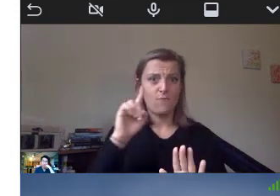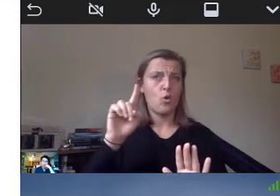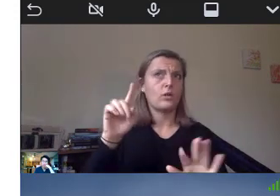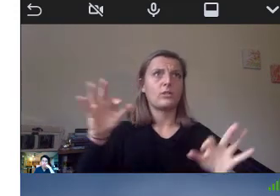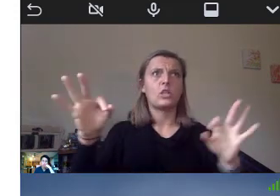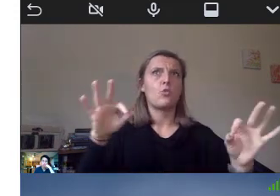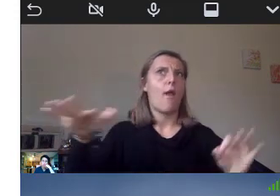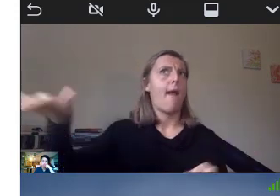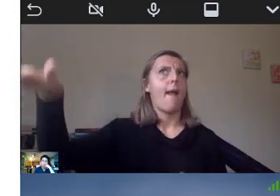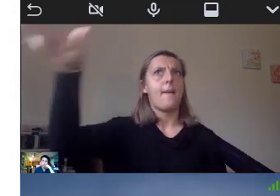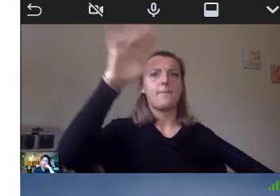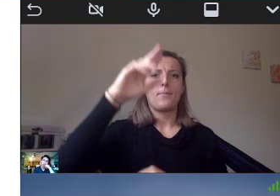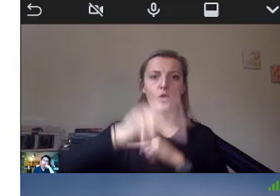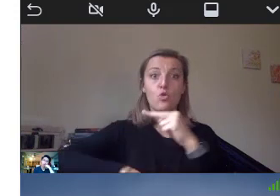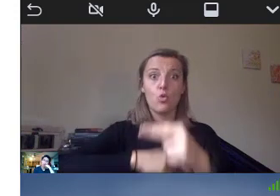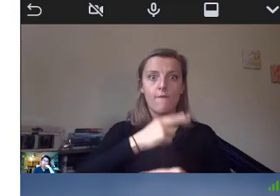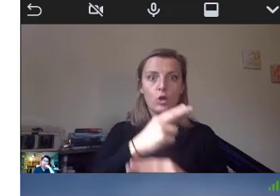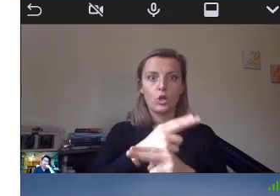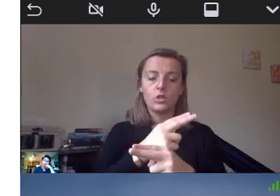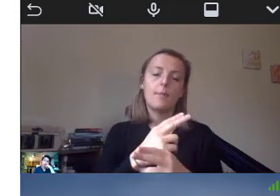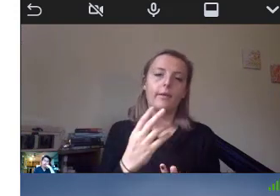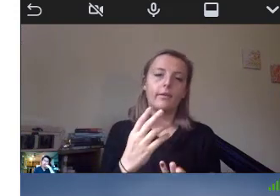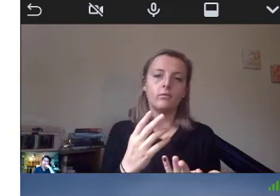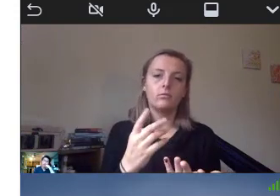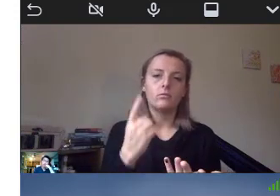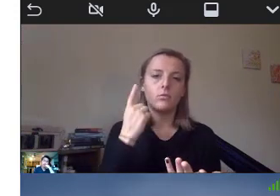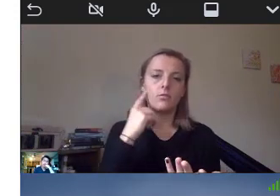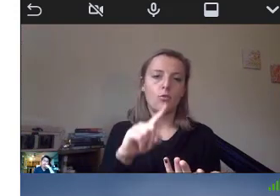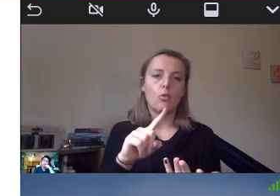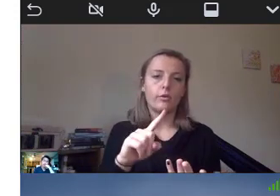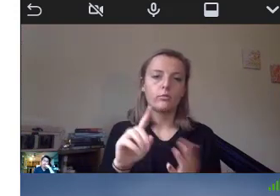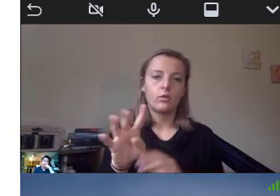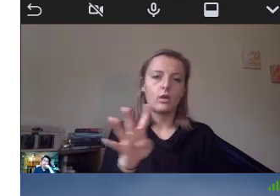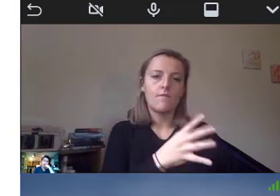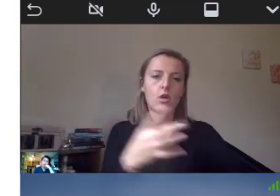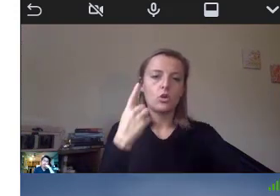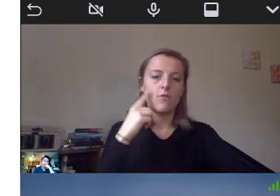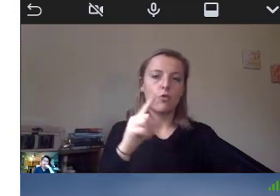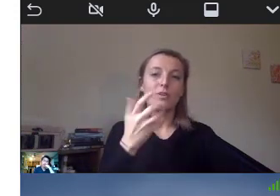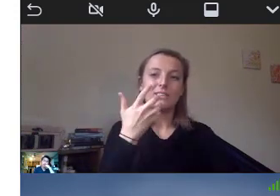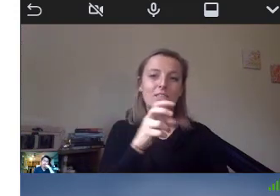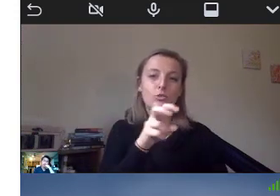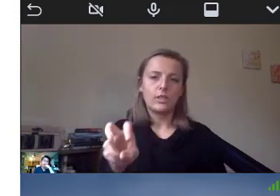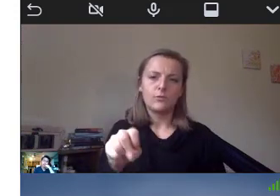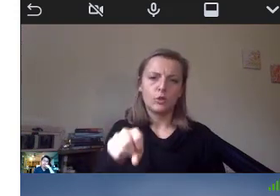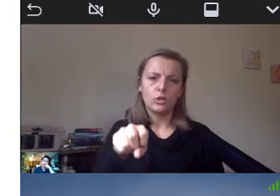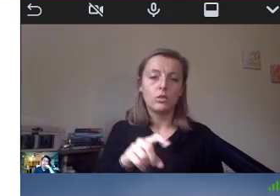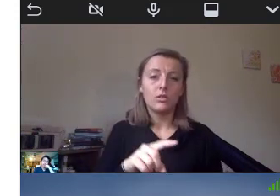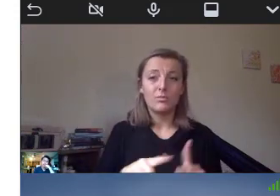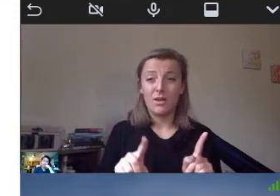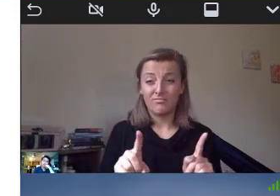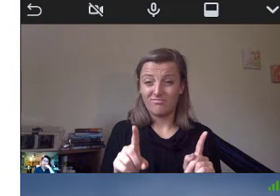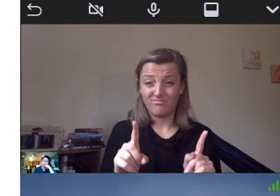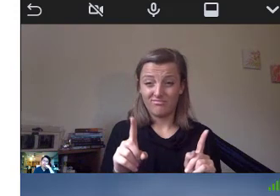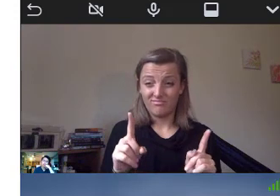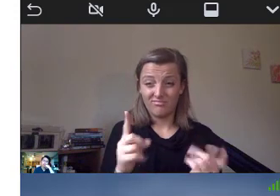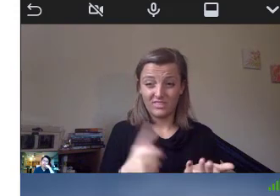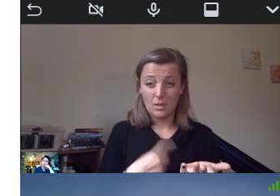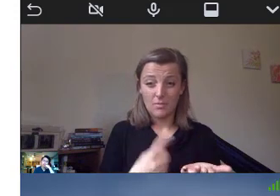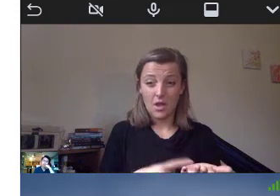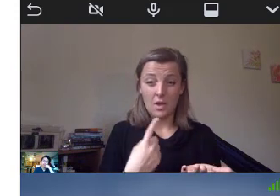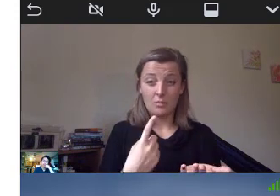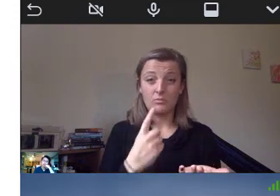about convective heat transfer. But in a lot of real practical applications, we don't know how to find